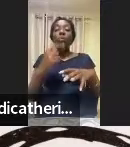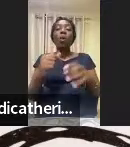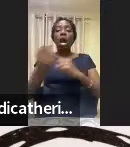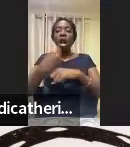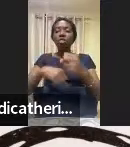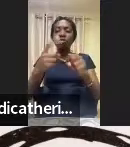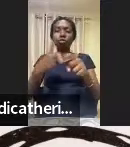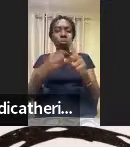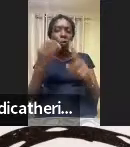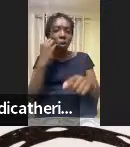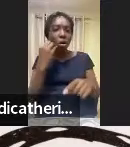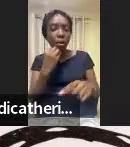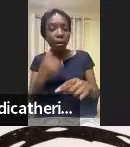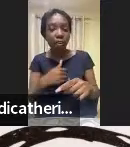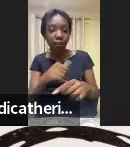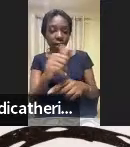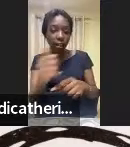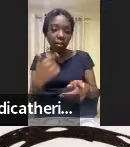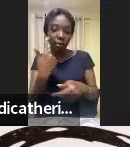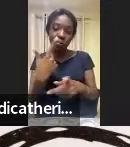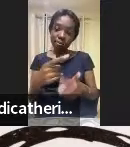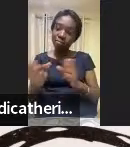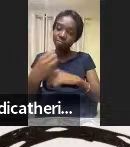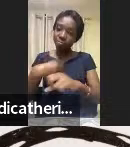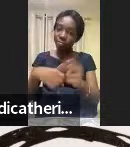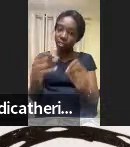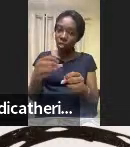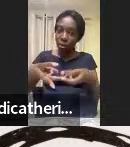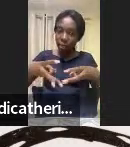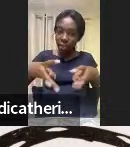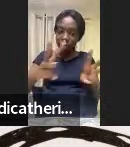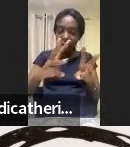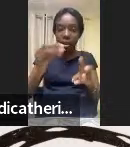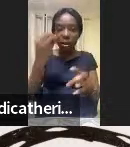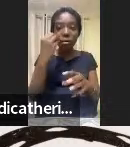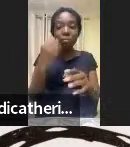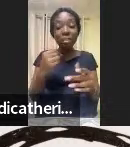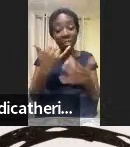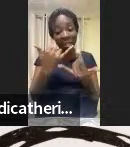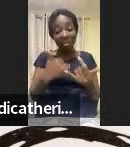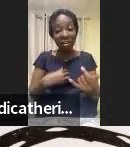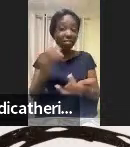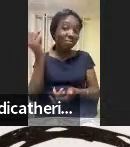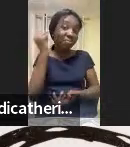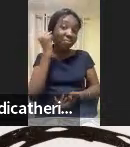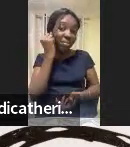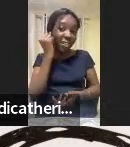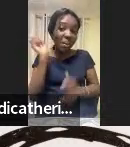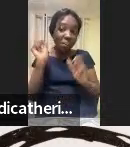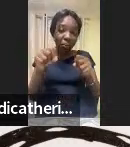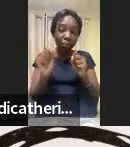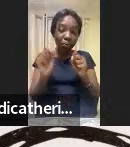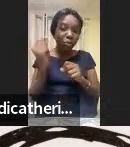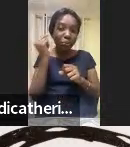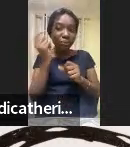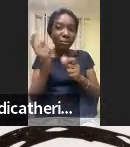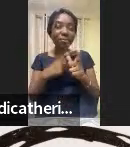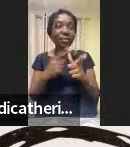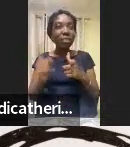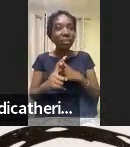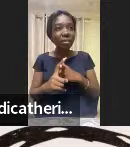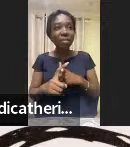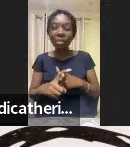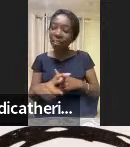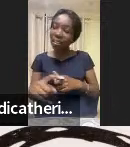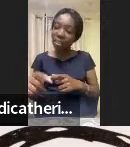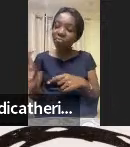way home. Nowadays, you have the earphones, you even have your lunch hours. So as an